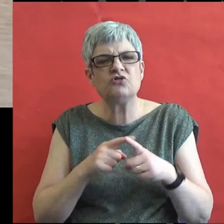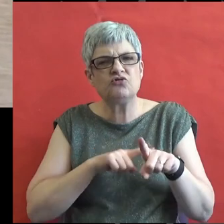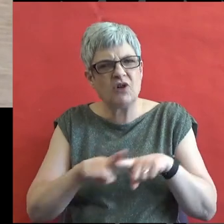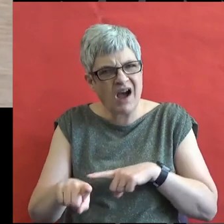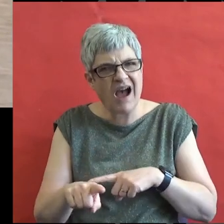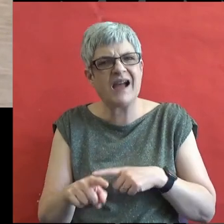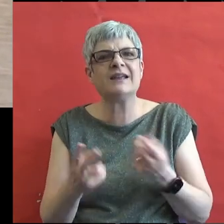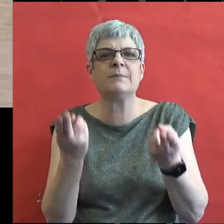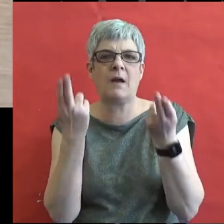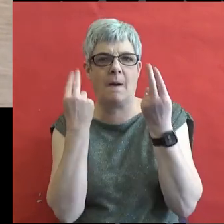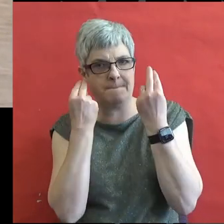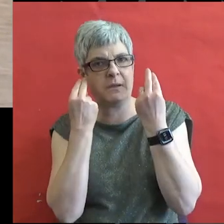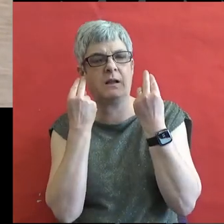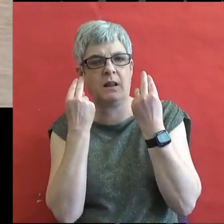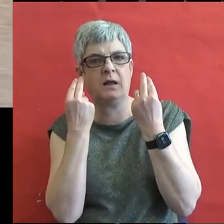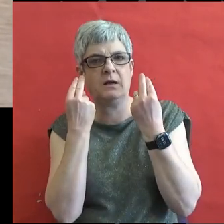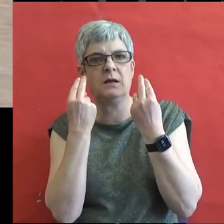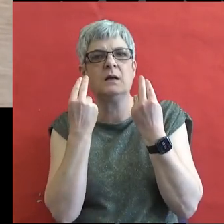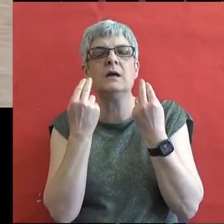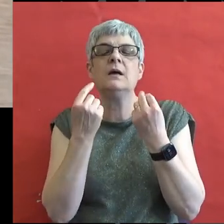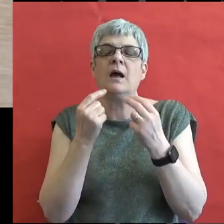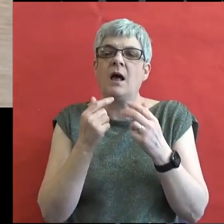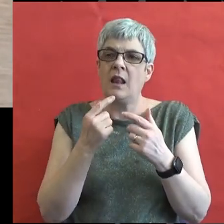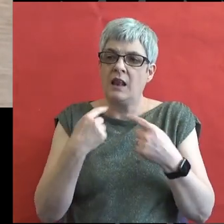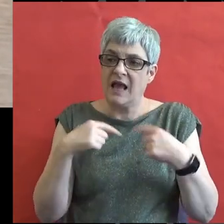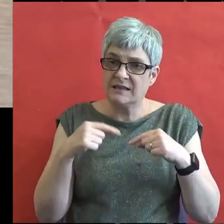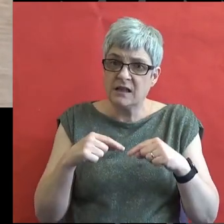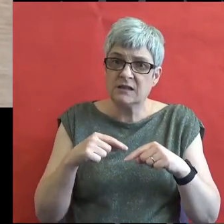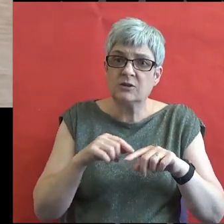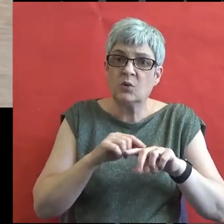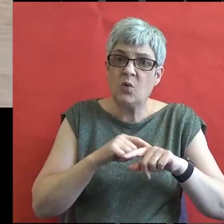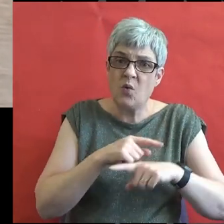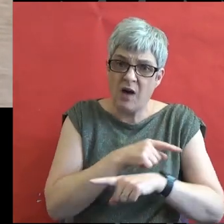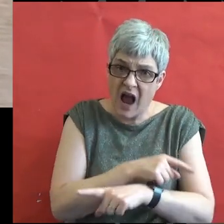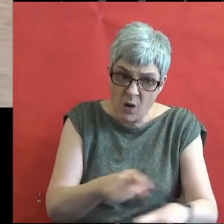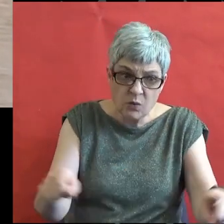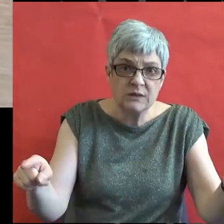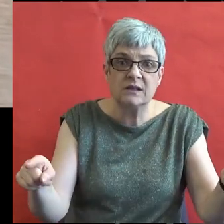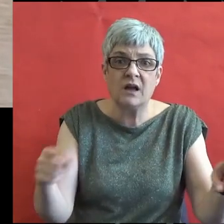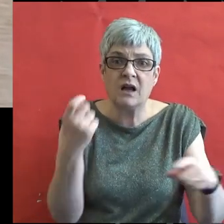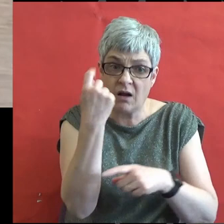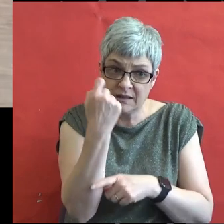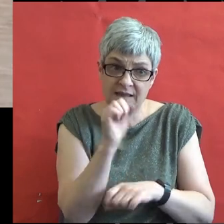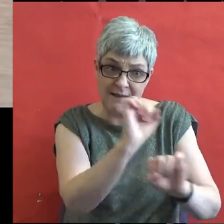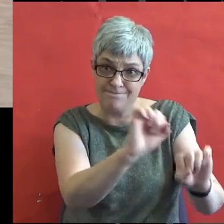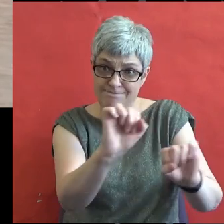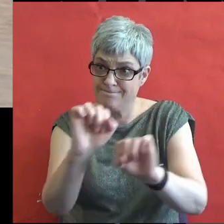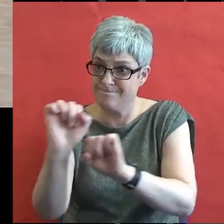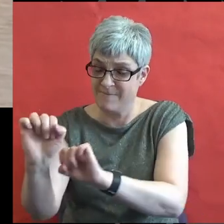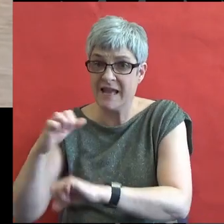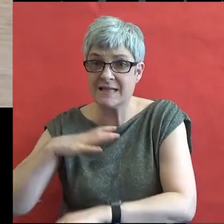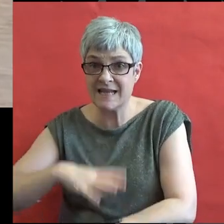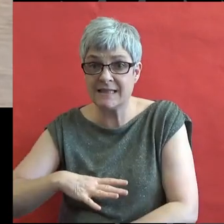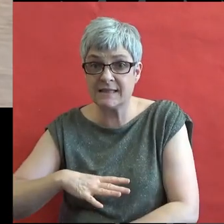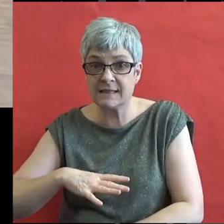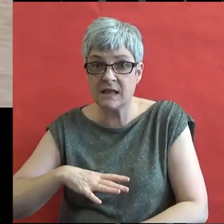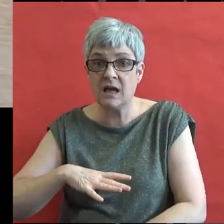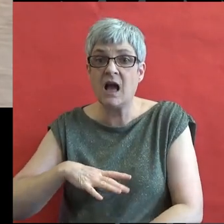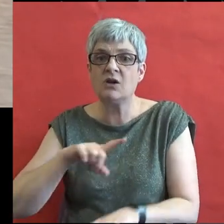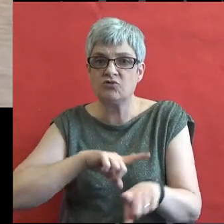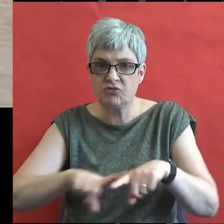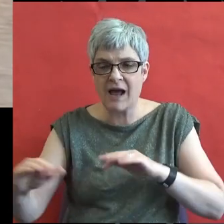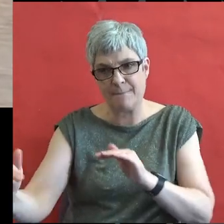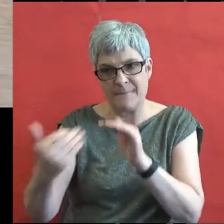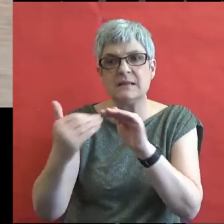humble. Let us go out and understand the needs of those we meet and try our best to meet those